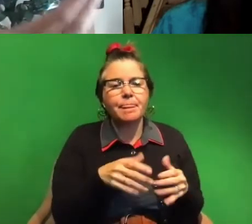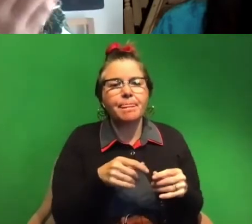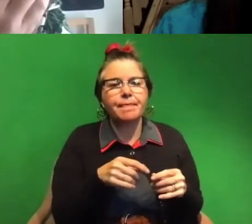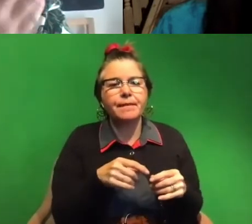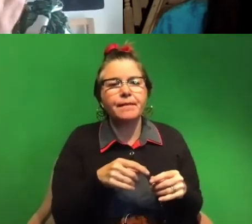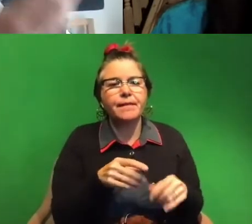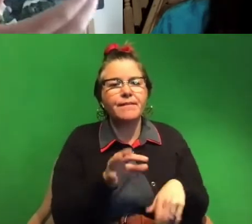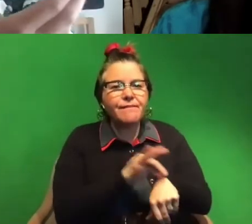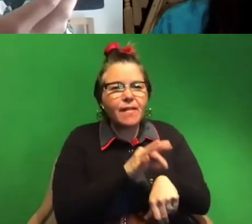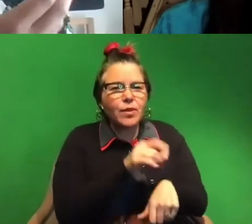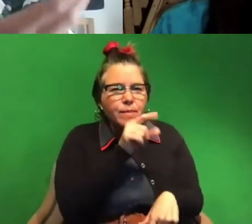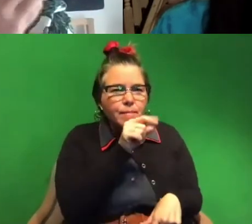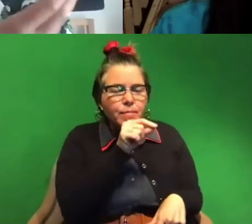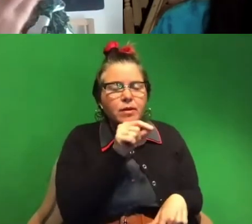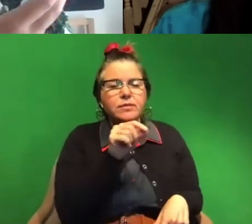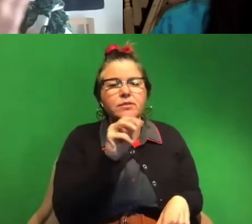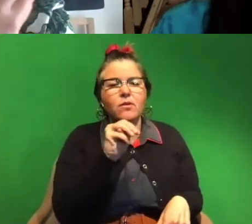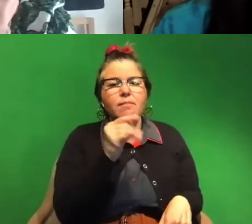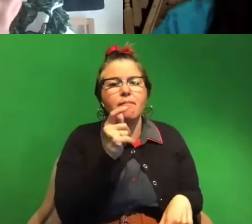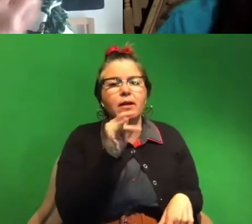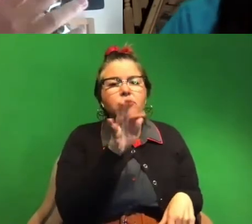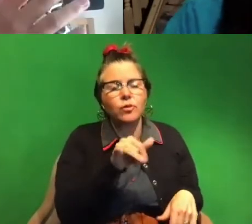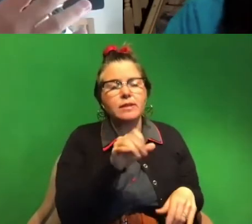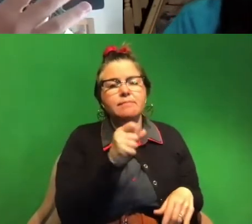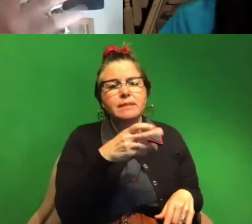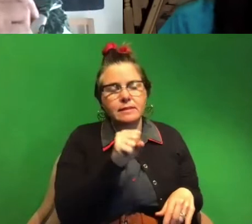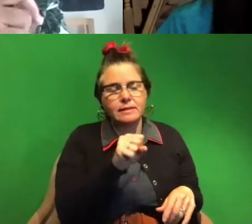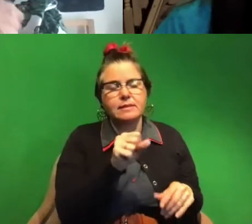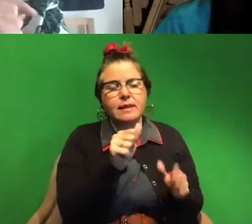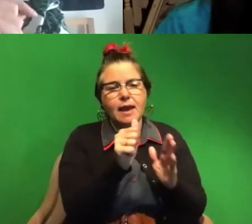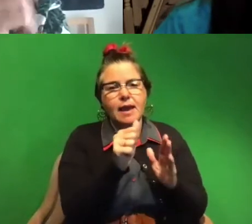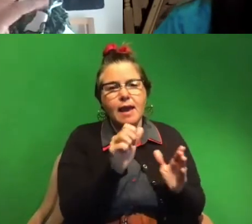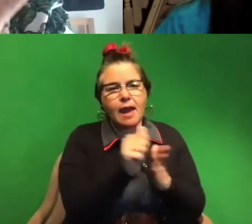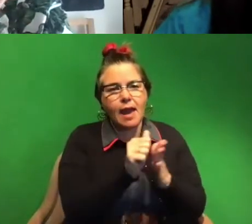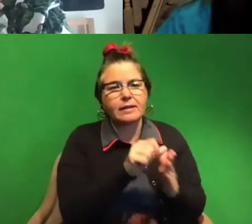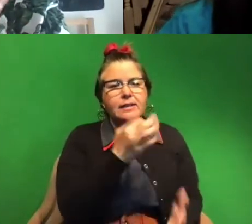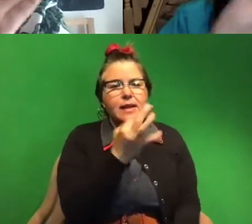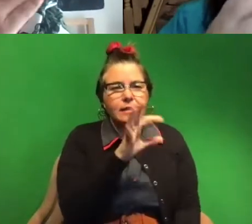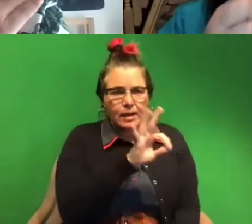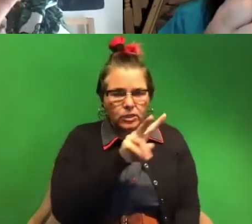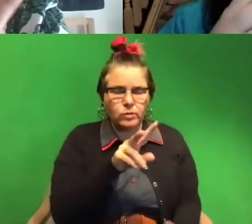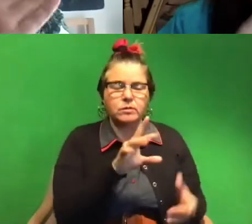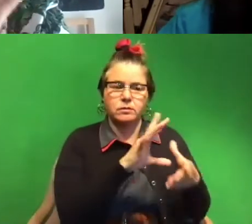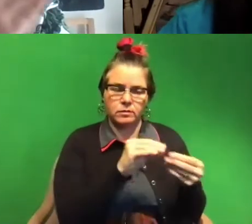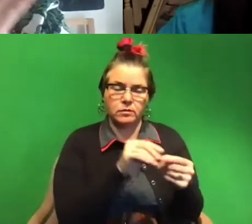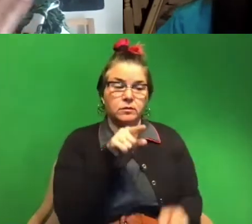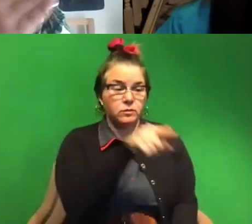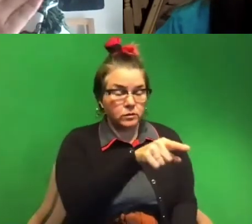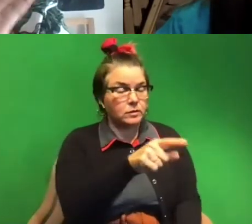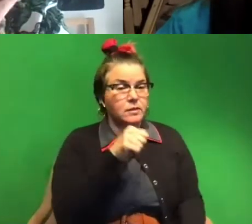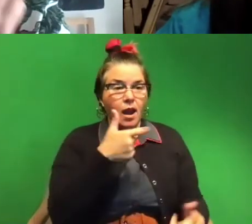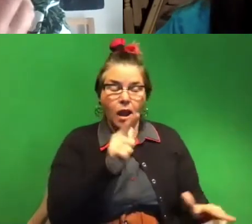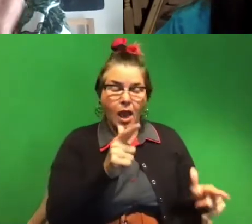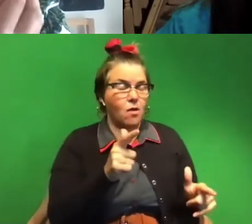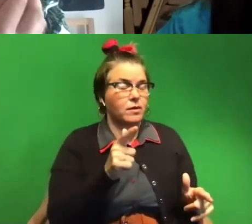feathered birds. So the Migratory Species Act of 1992 states that you are not allowed at all